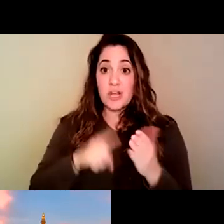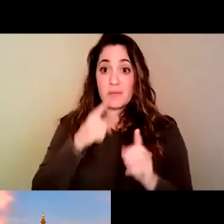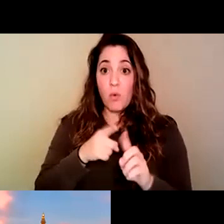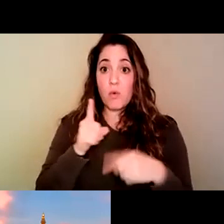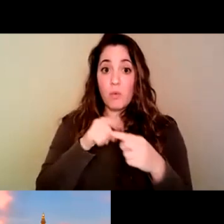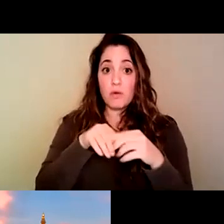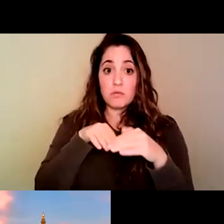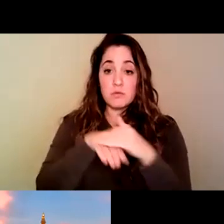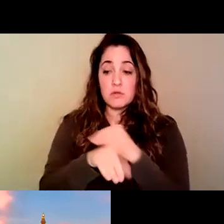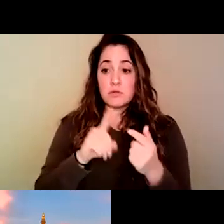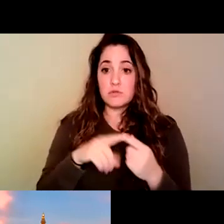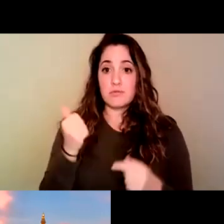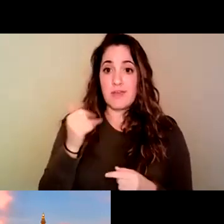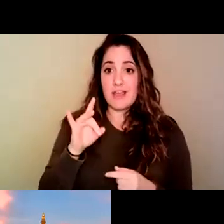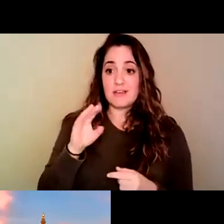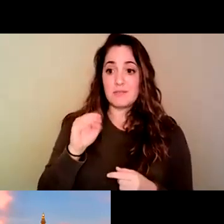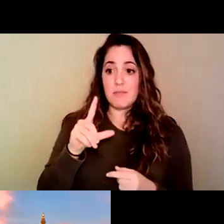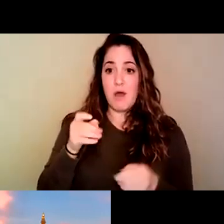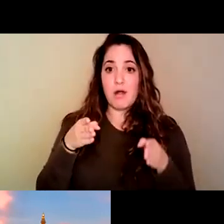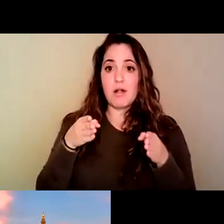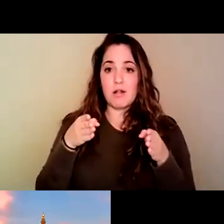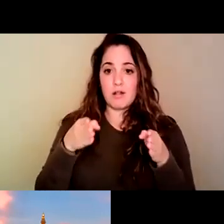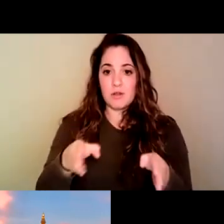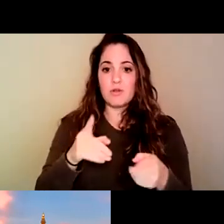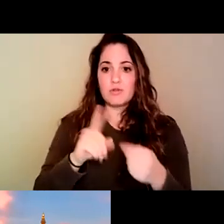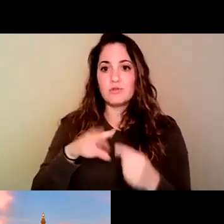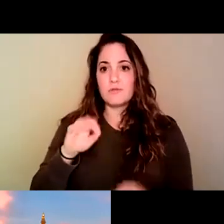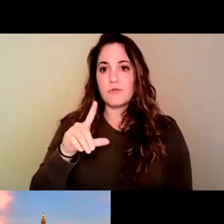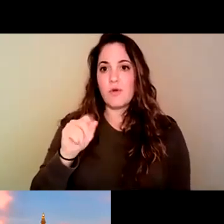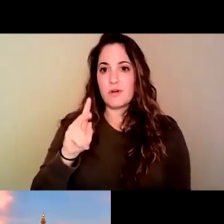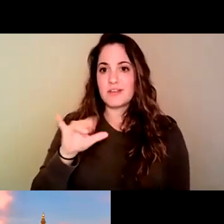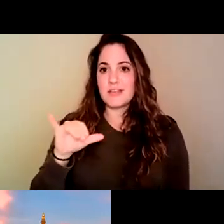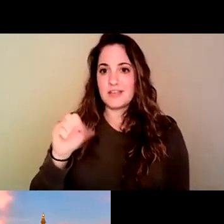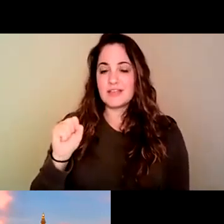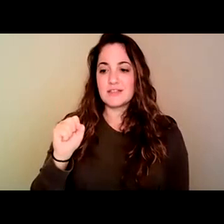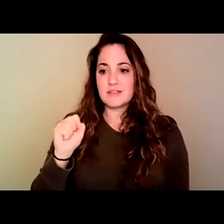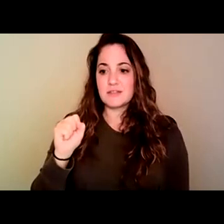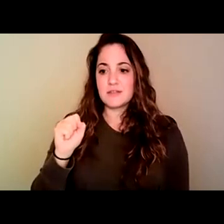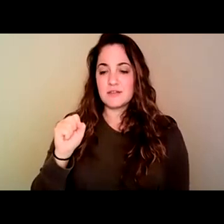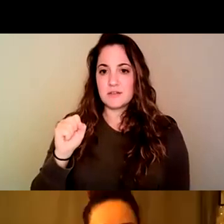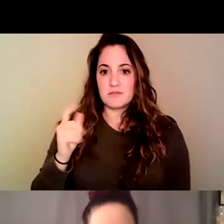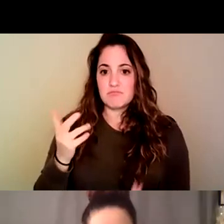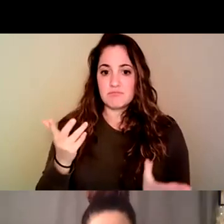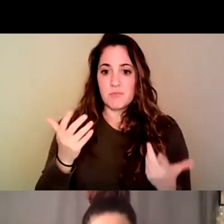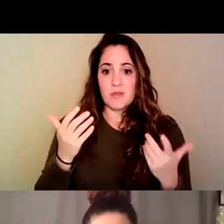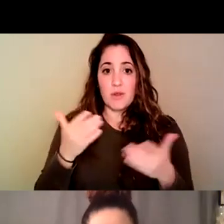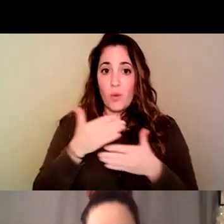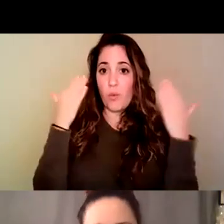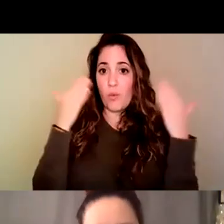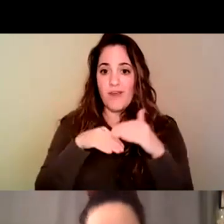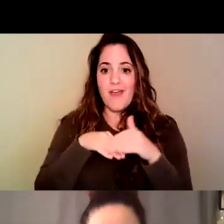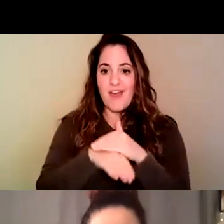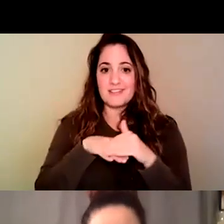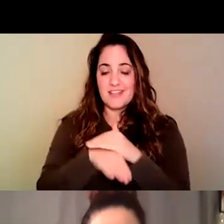the 18-mile stretch into the Florida Keys that there was no access to. And